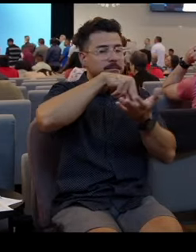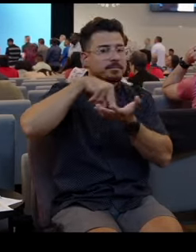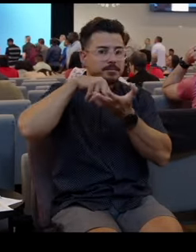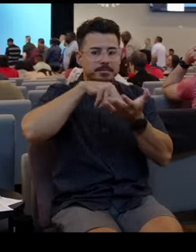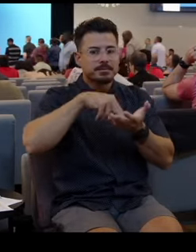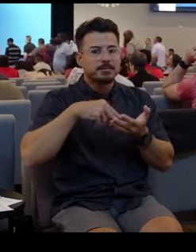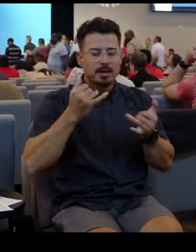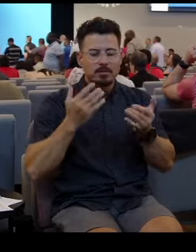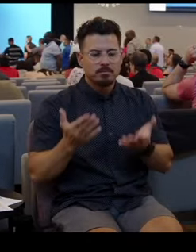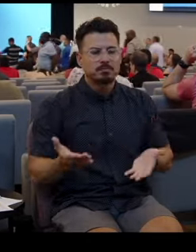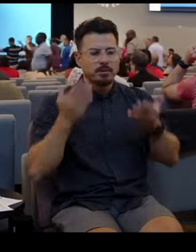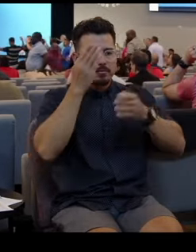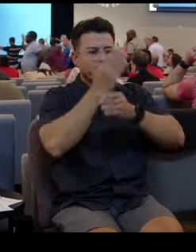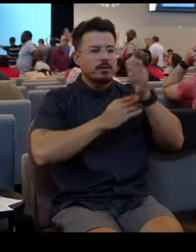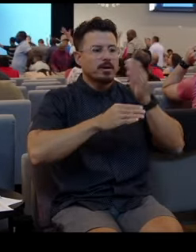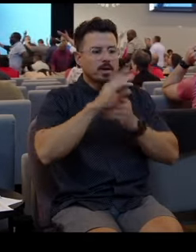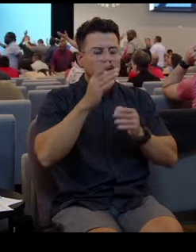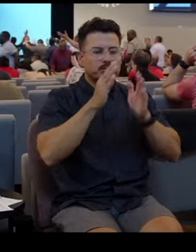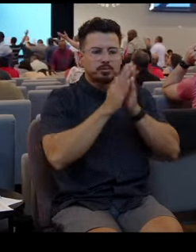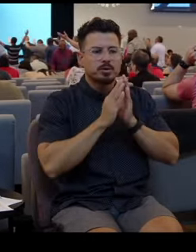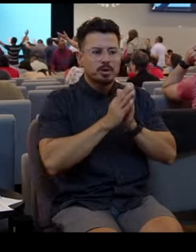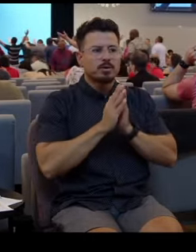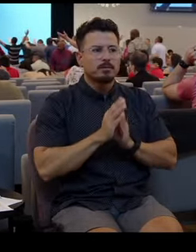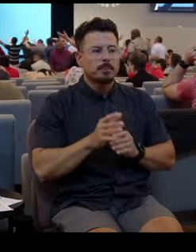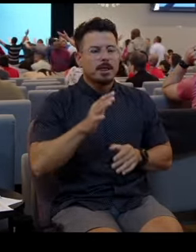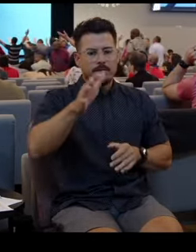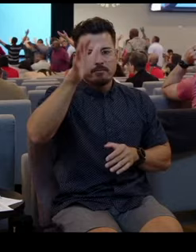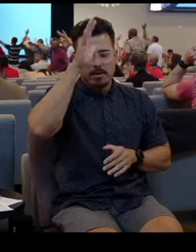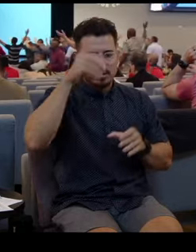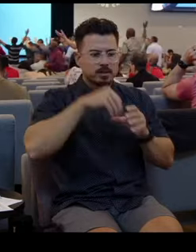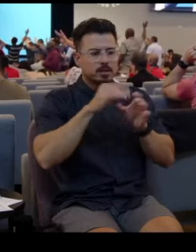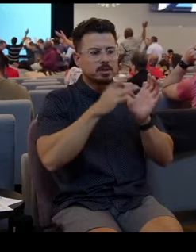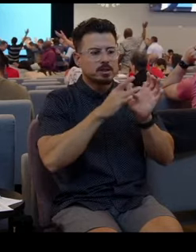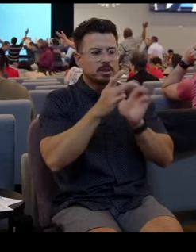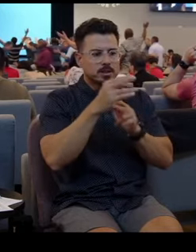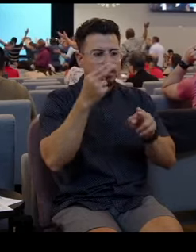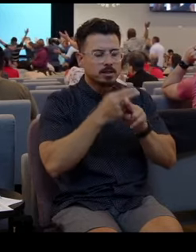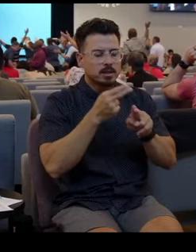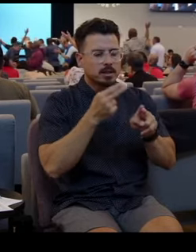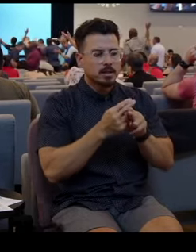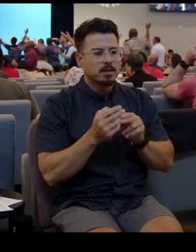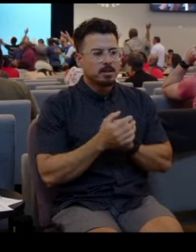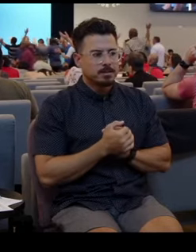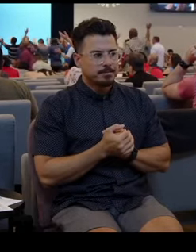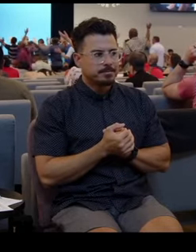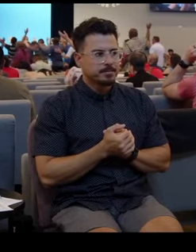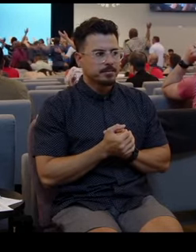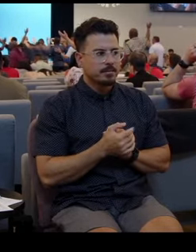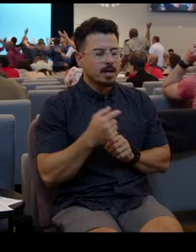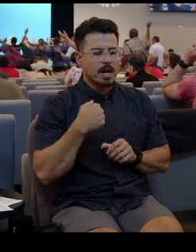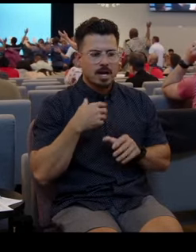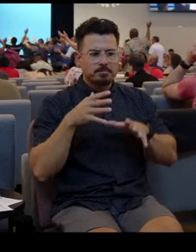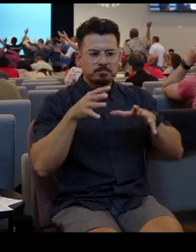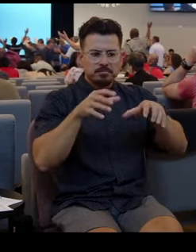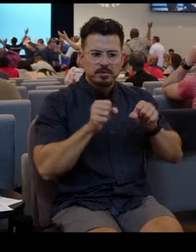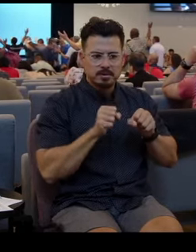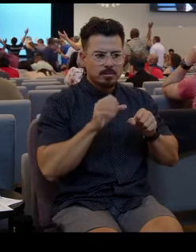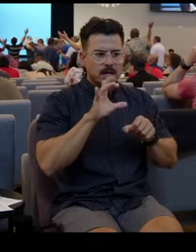Let's lift our hands. I want you to pray this prayer with me right now. say, Father, in Jesus' name, I claim